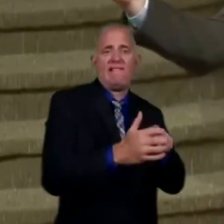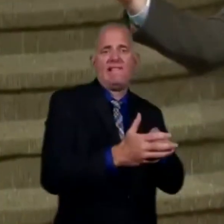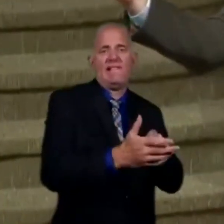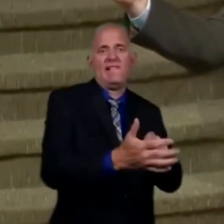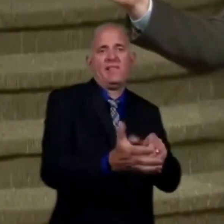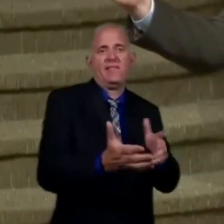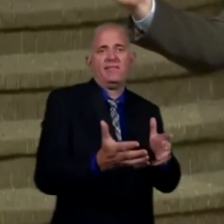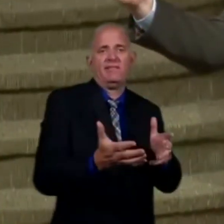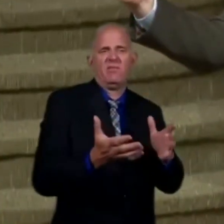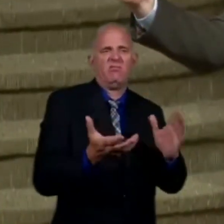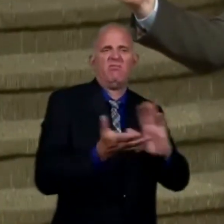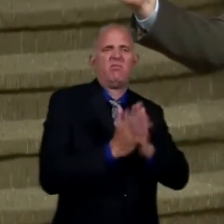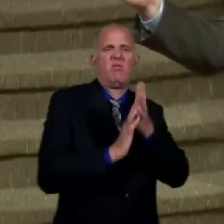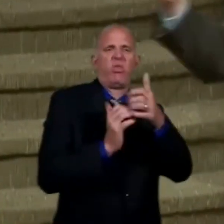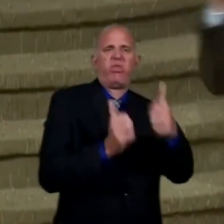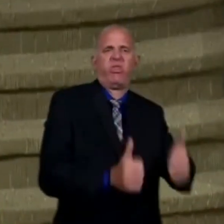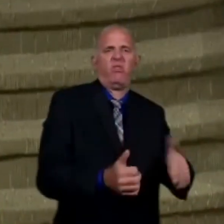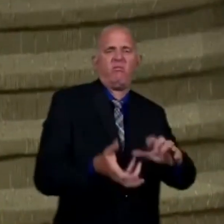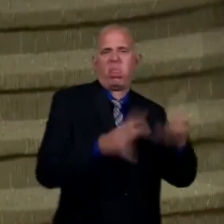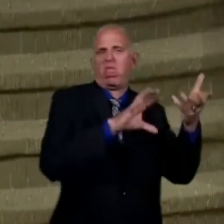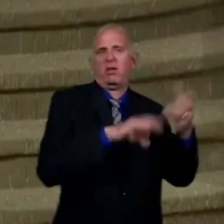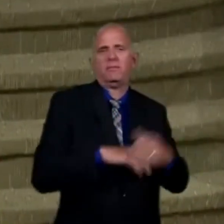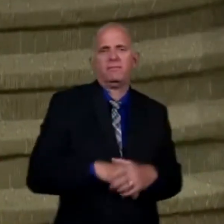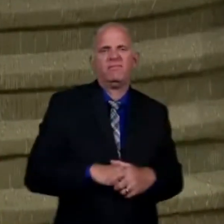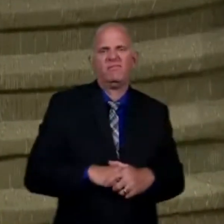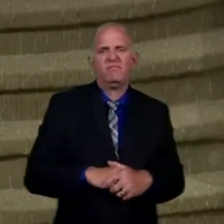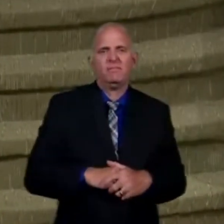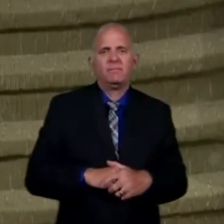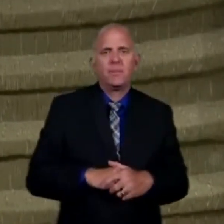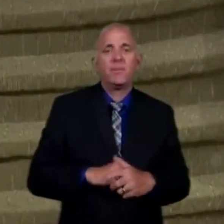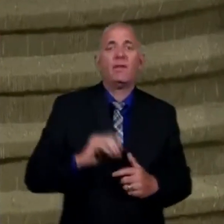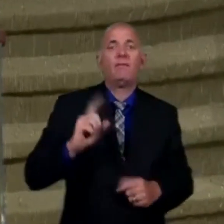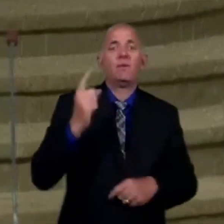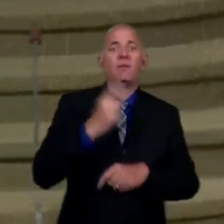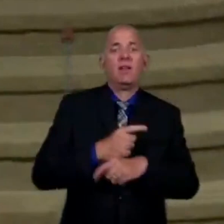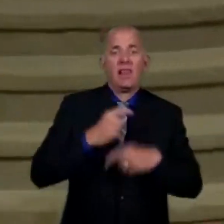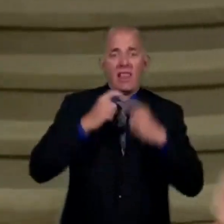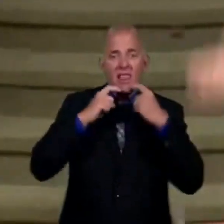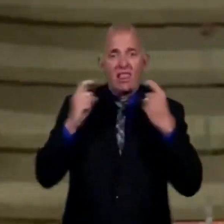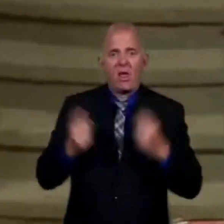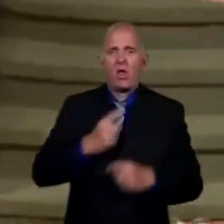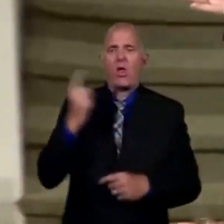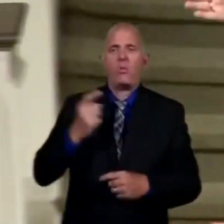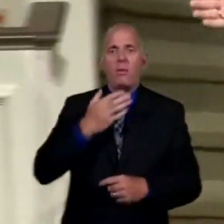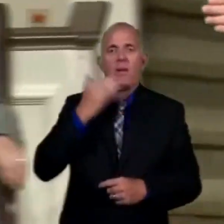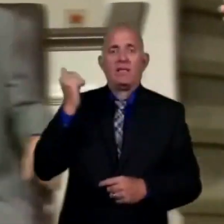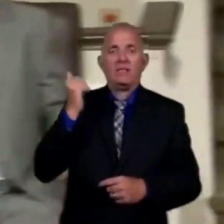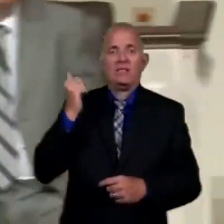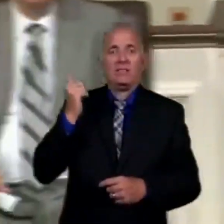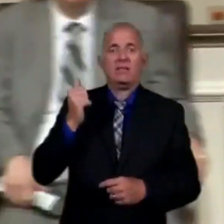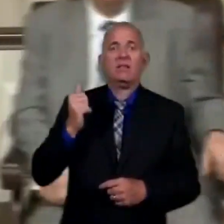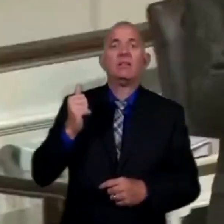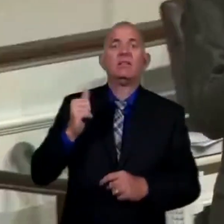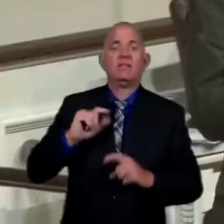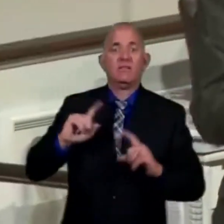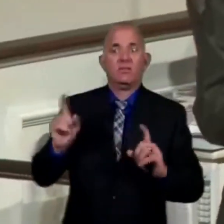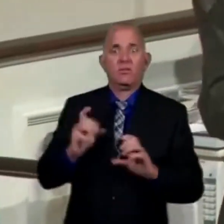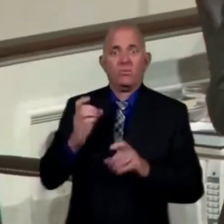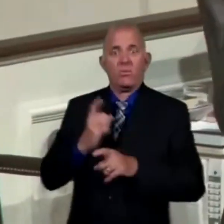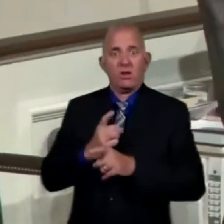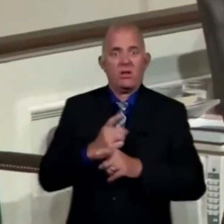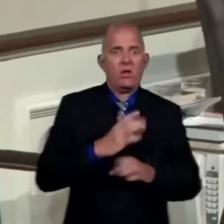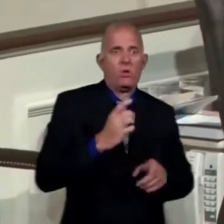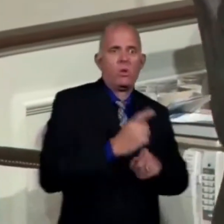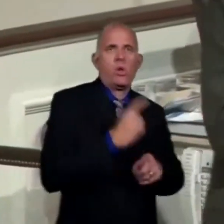kinds of destruction. The first day of sin is always the best day of sin. The first day of doing right is always the hardest day of